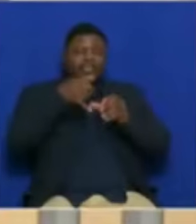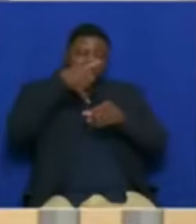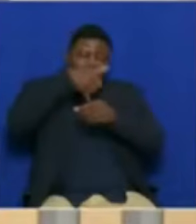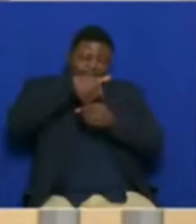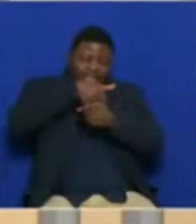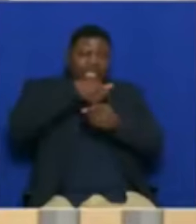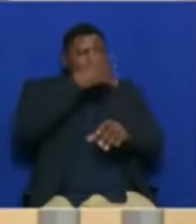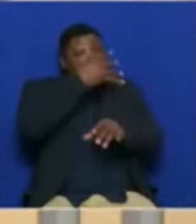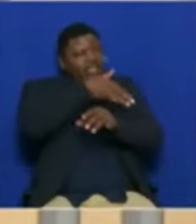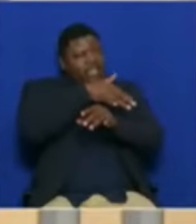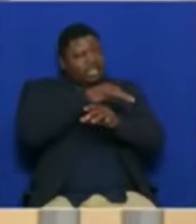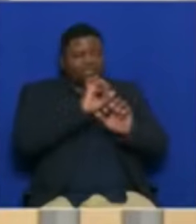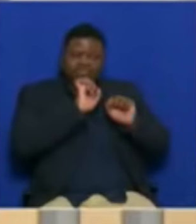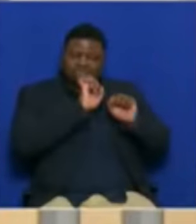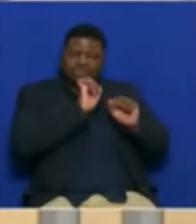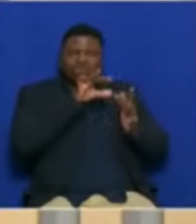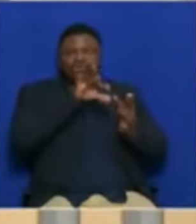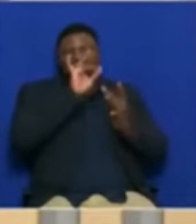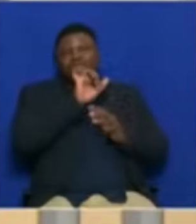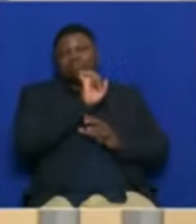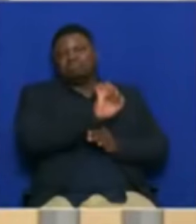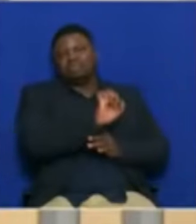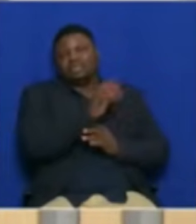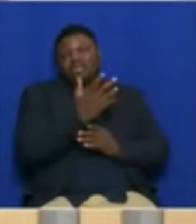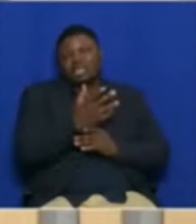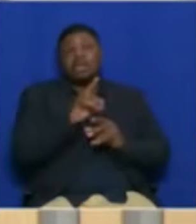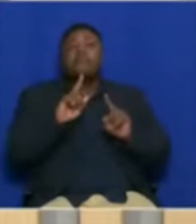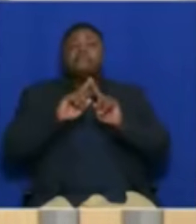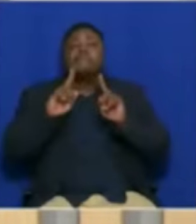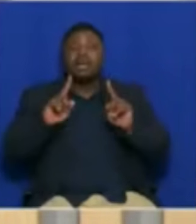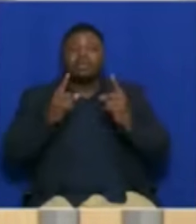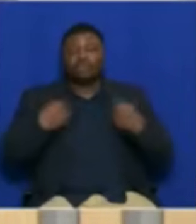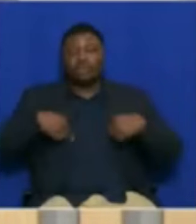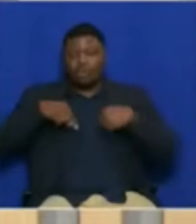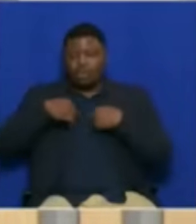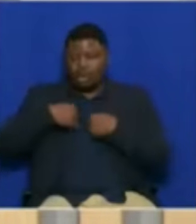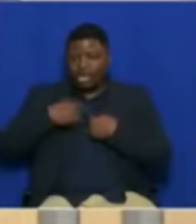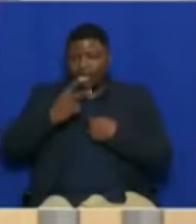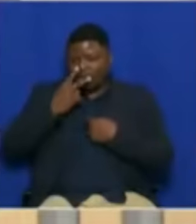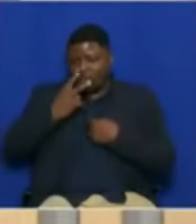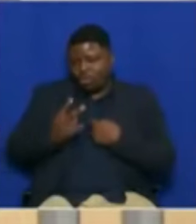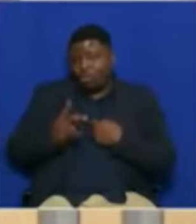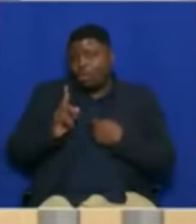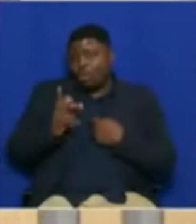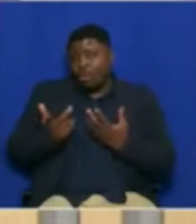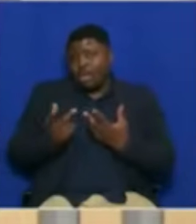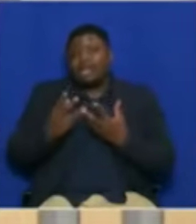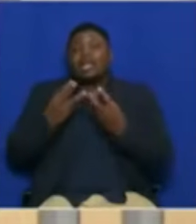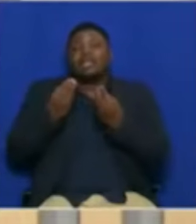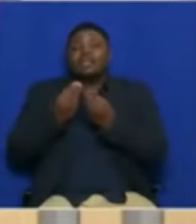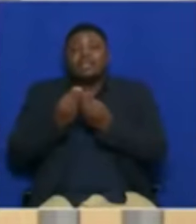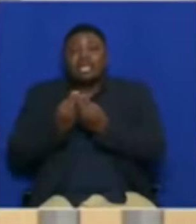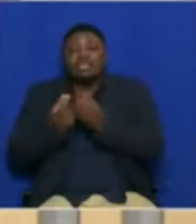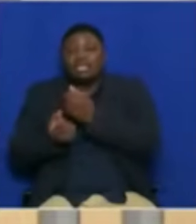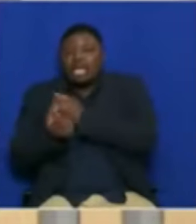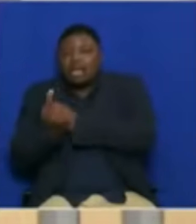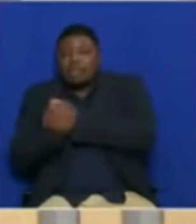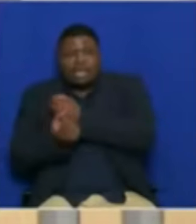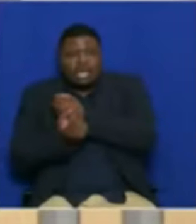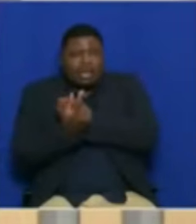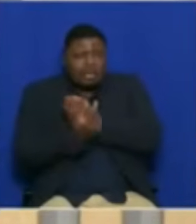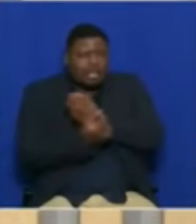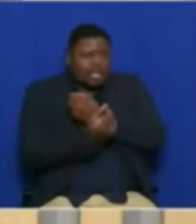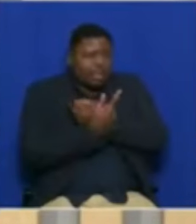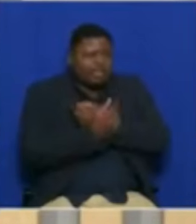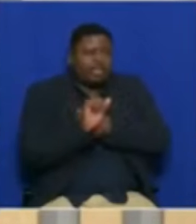here, Commissioner Chair, is the various things that came up. These are the small things that came up there, together with